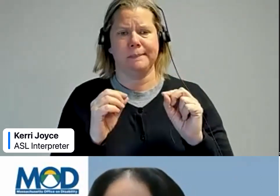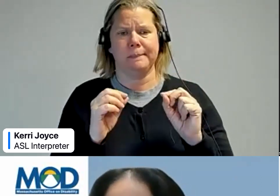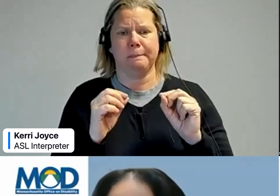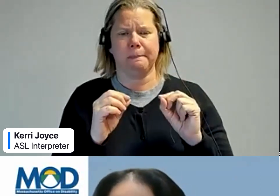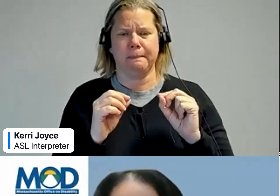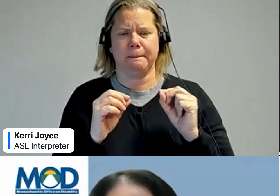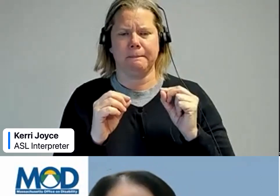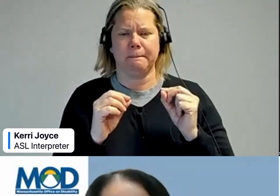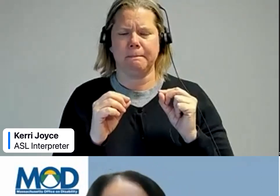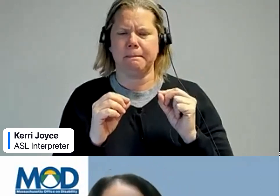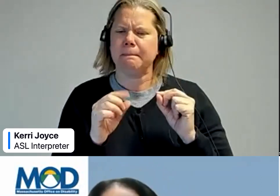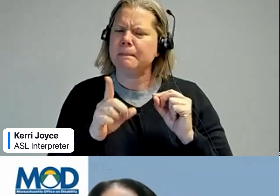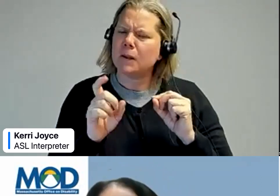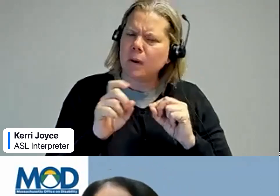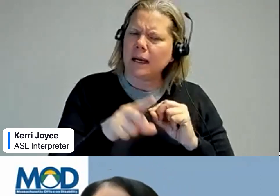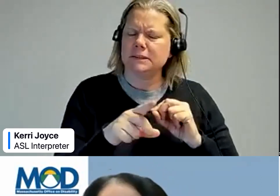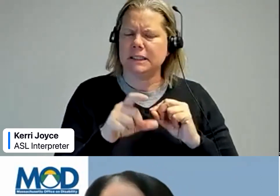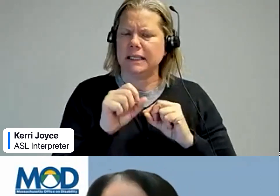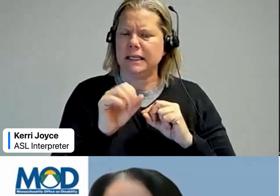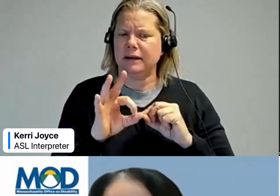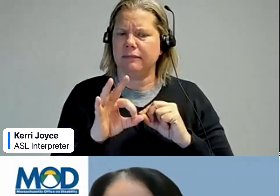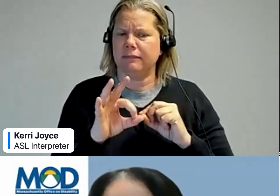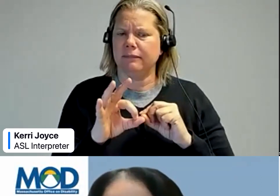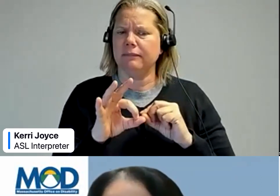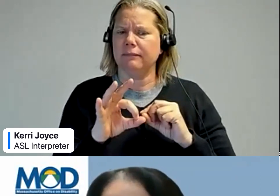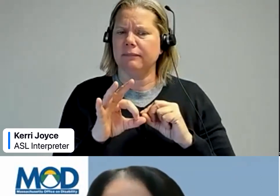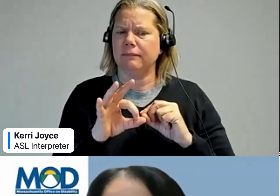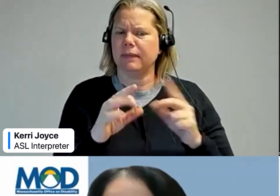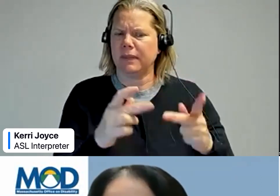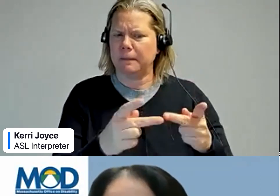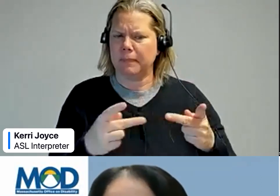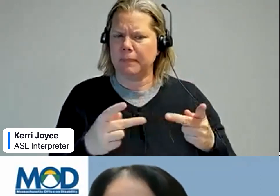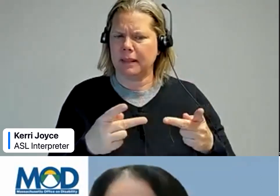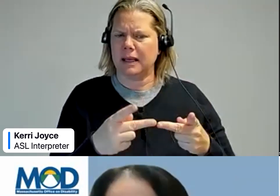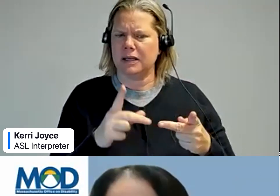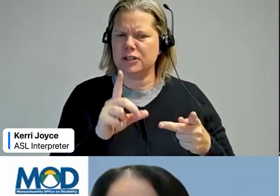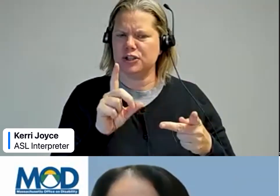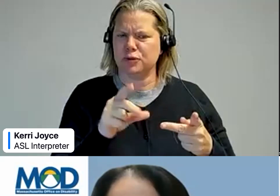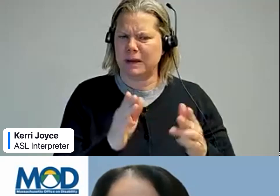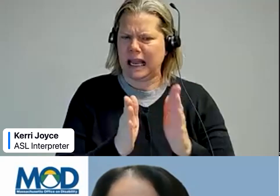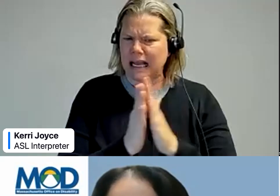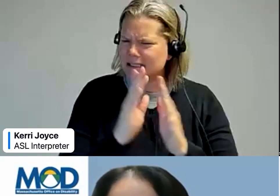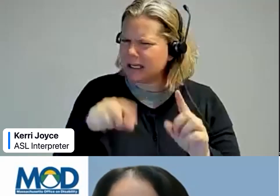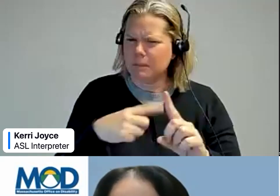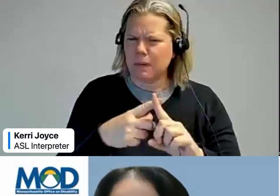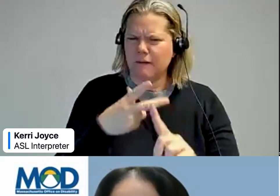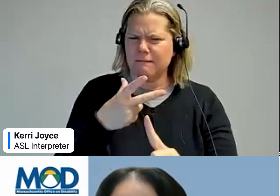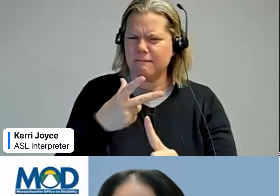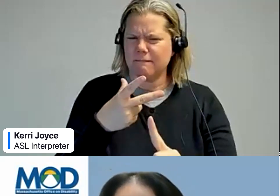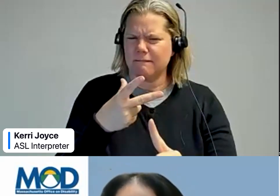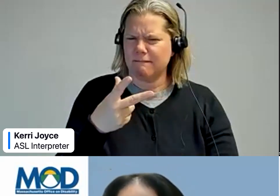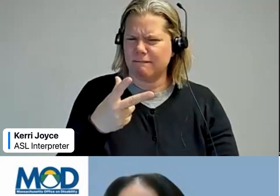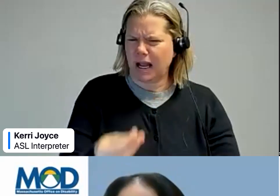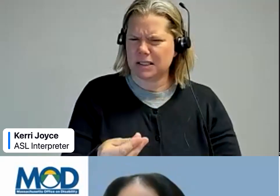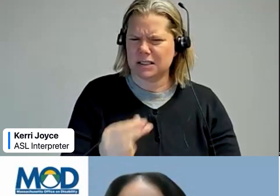see if you're asking whether the place of public accommodation should be even asking the vaccination question, and is